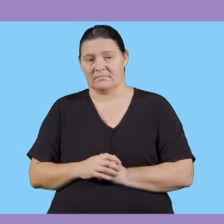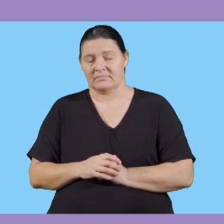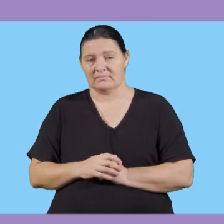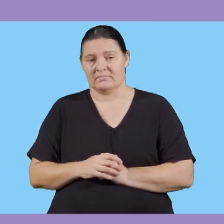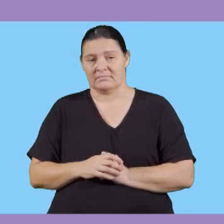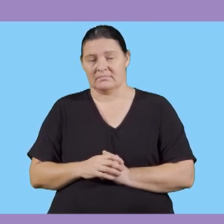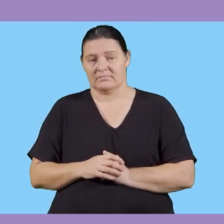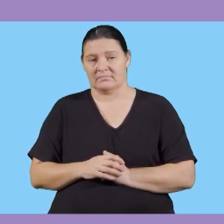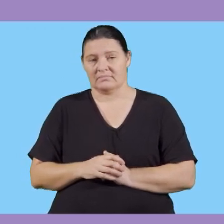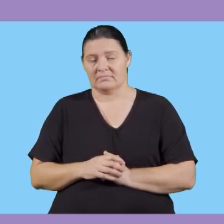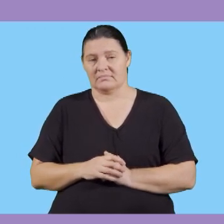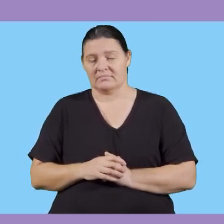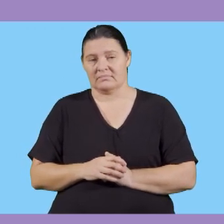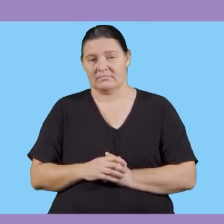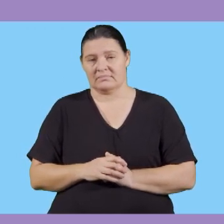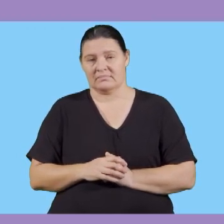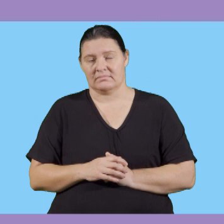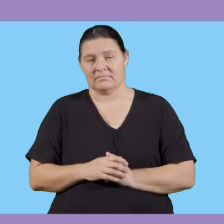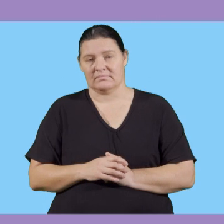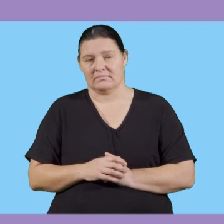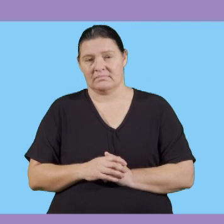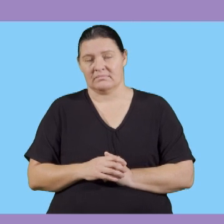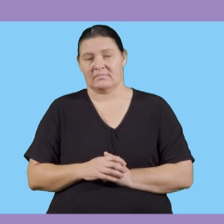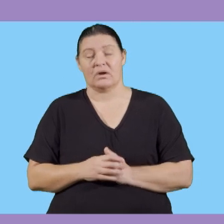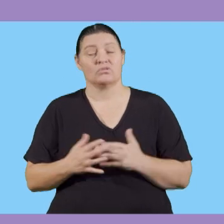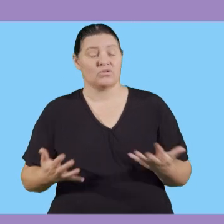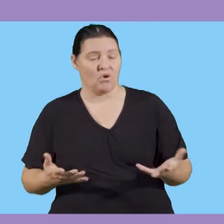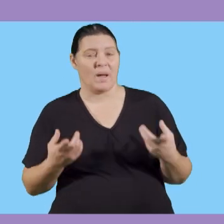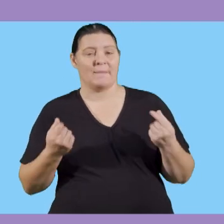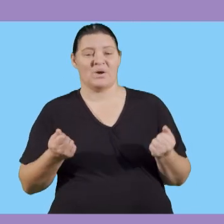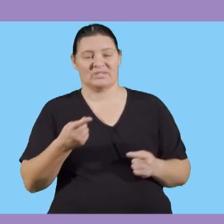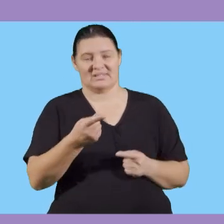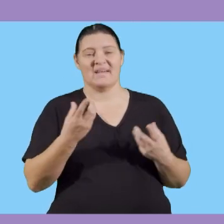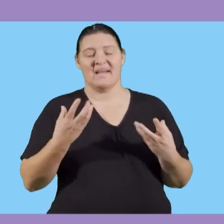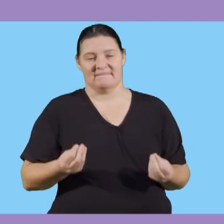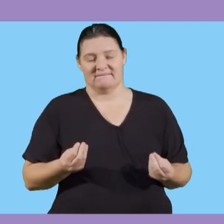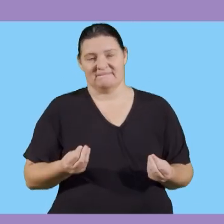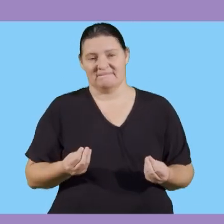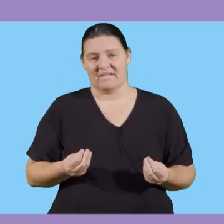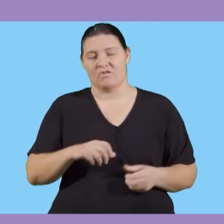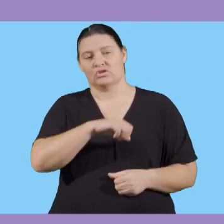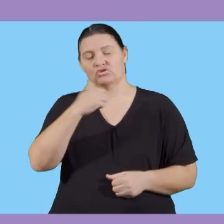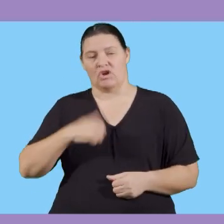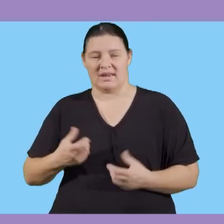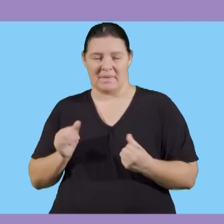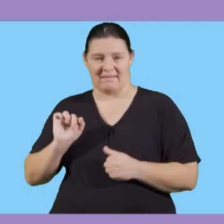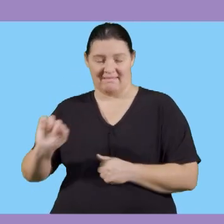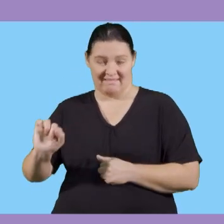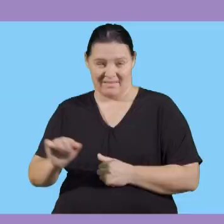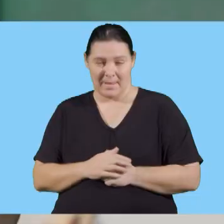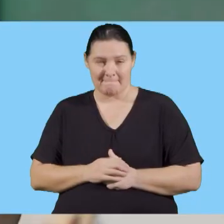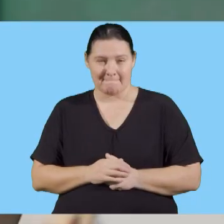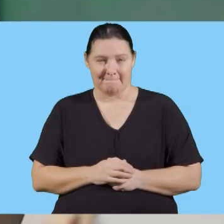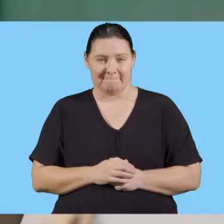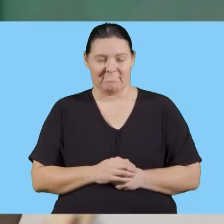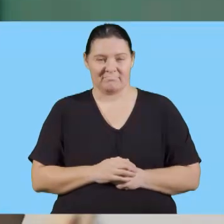8,455 yens and 28. So that's the amount that he's going to have in the Chinese currency.